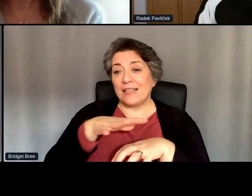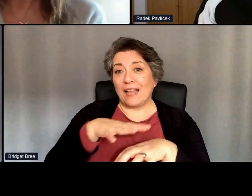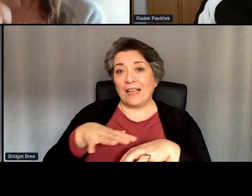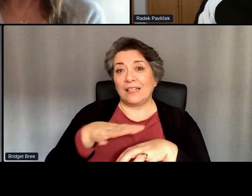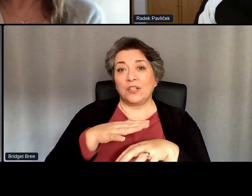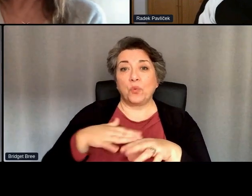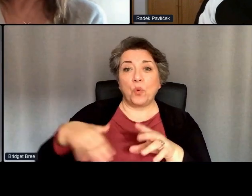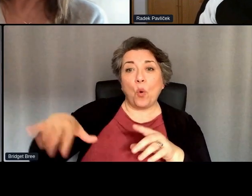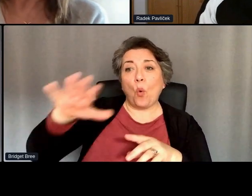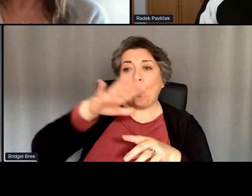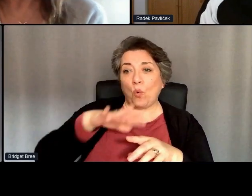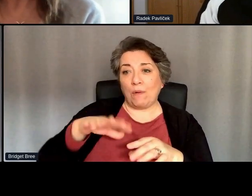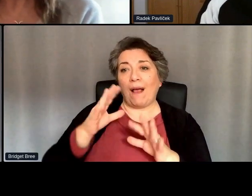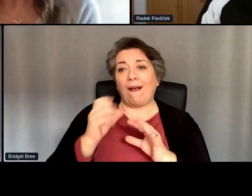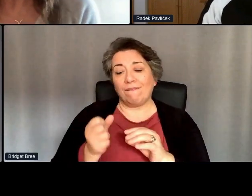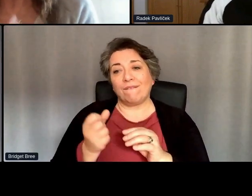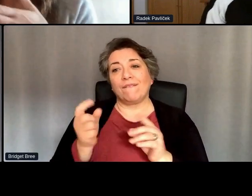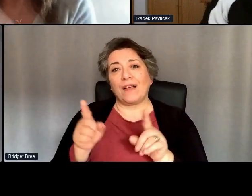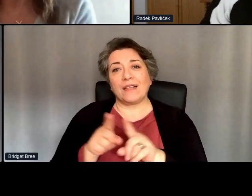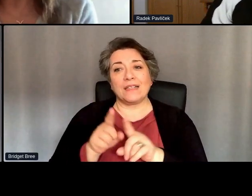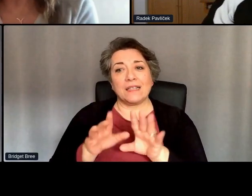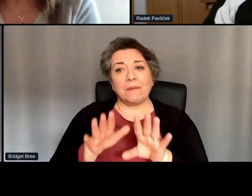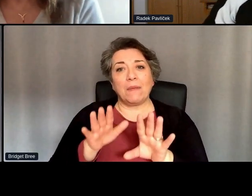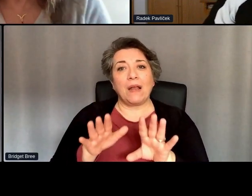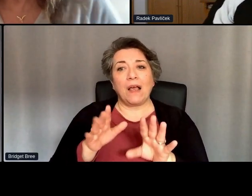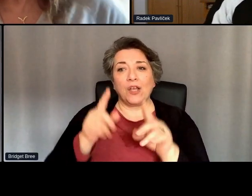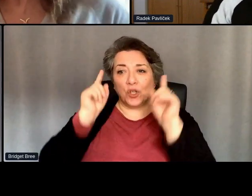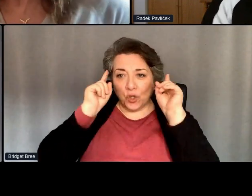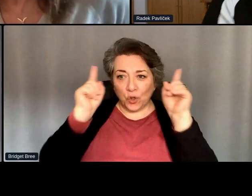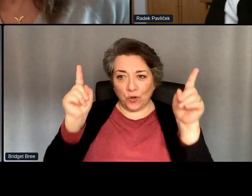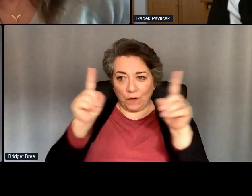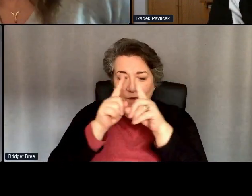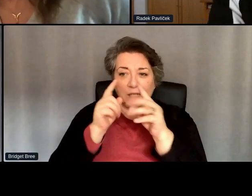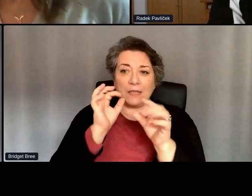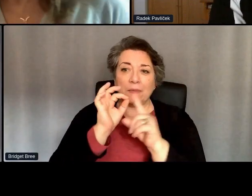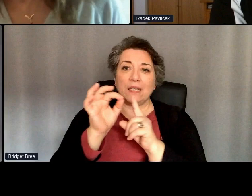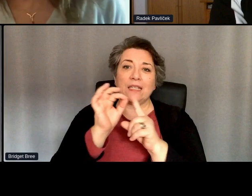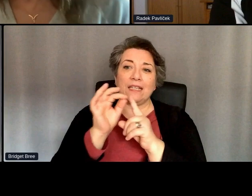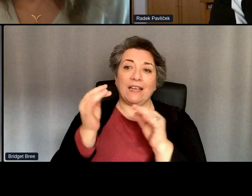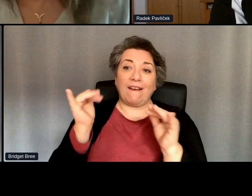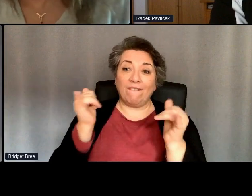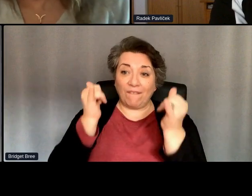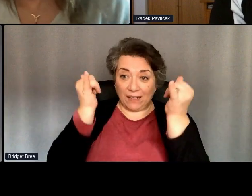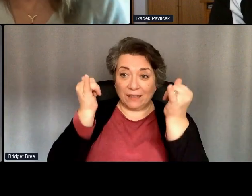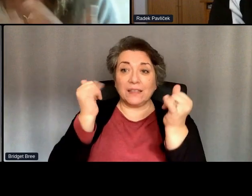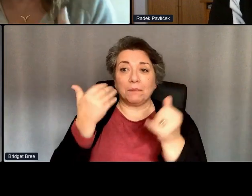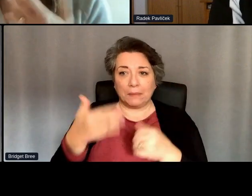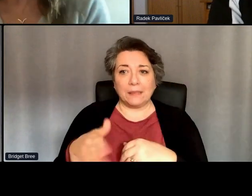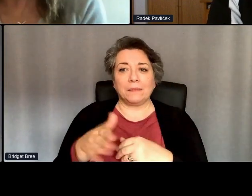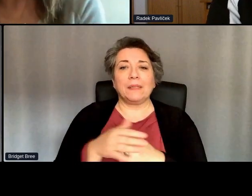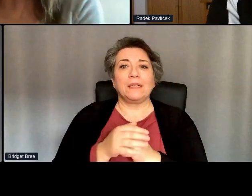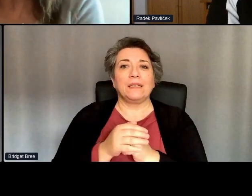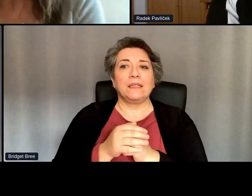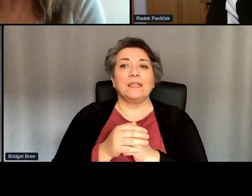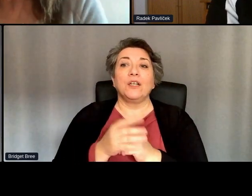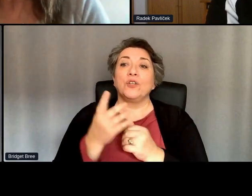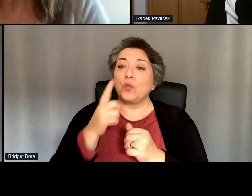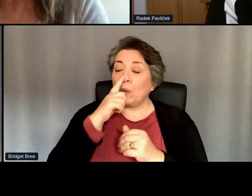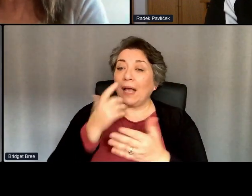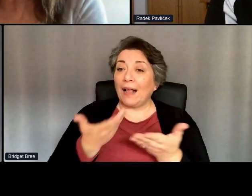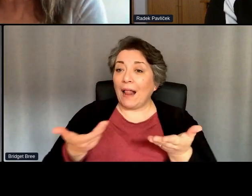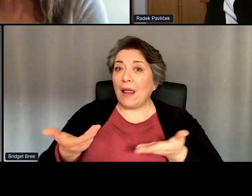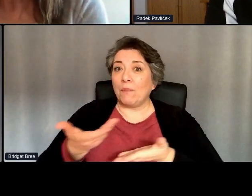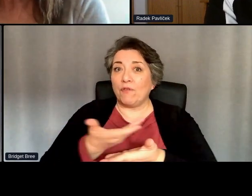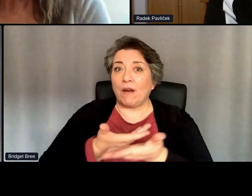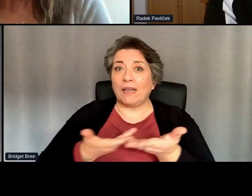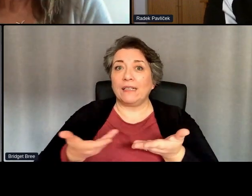done quite a few university-specific events and so on. So there's also ways to collaborate with universities in that